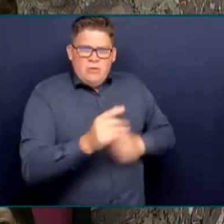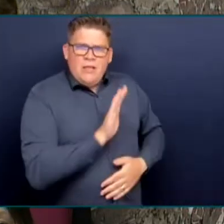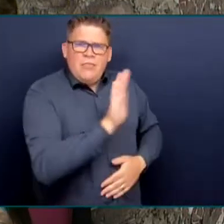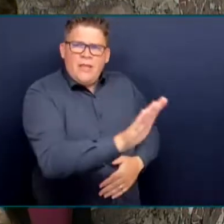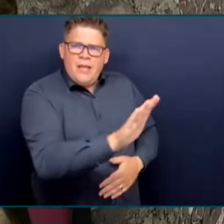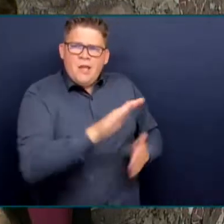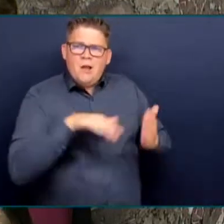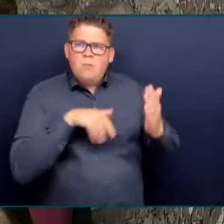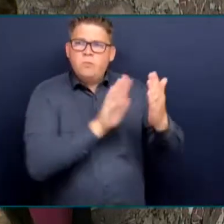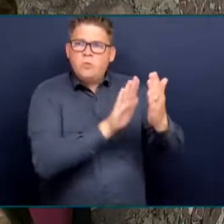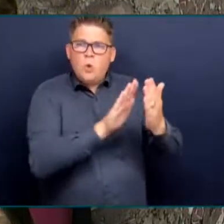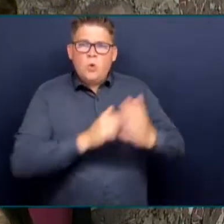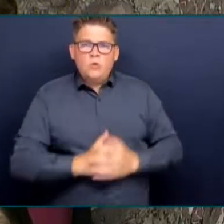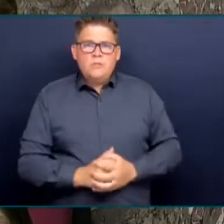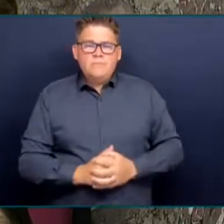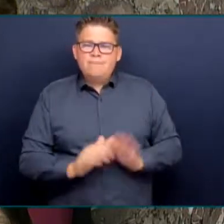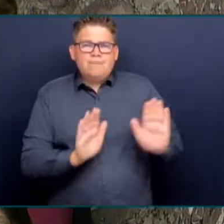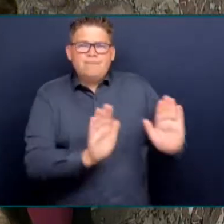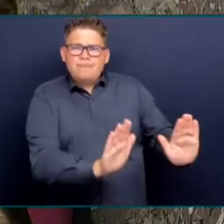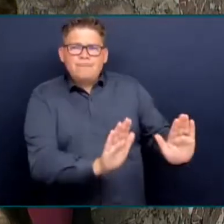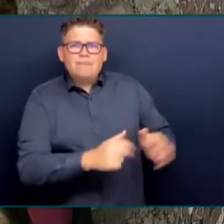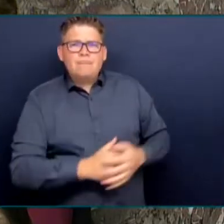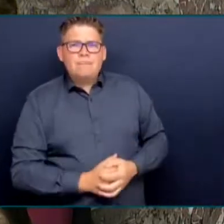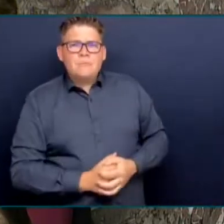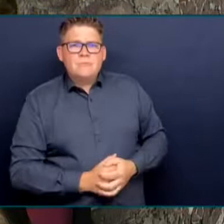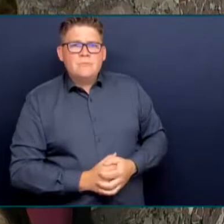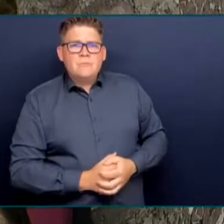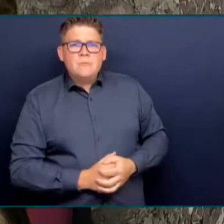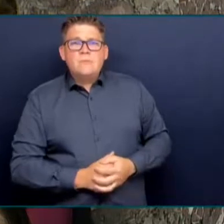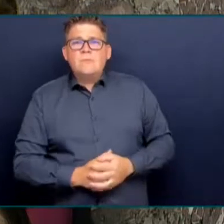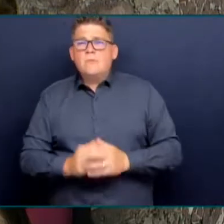that approach. Well, Honourable Speaker,